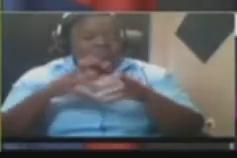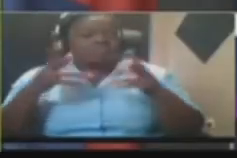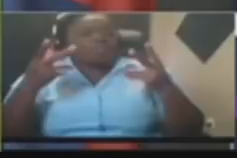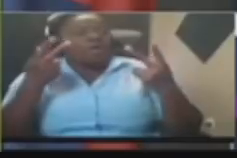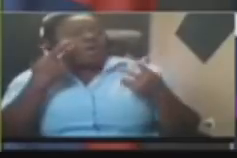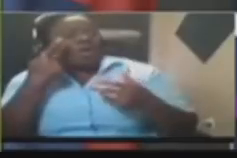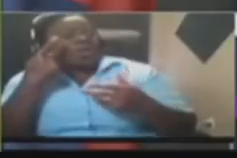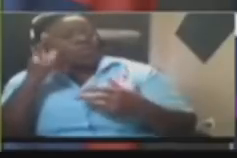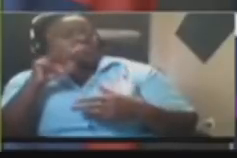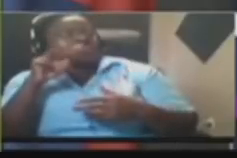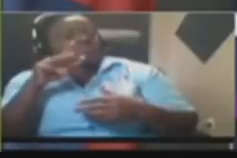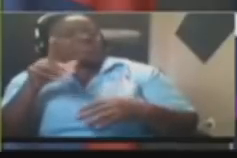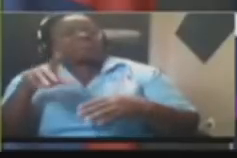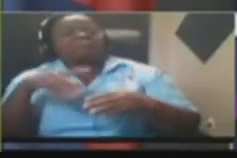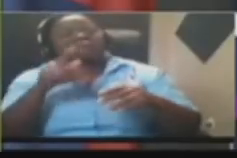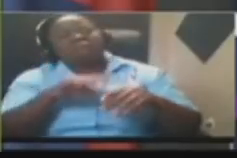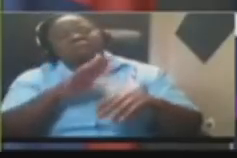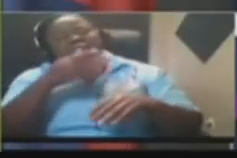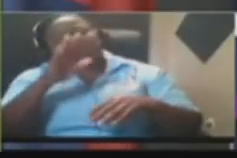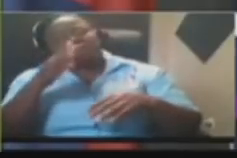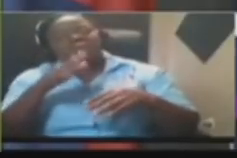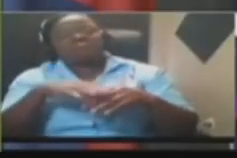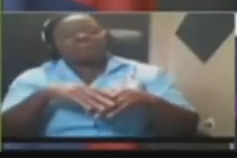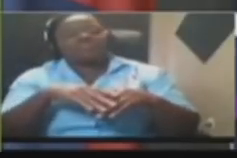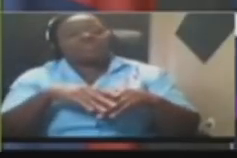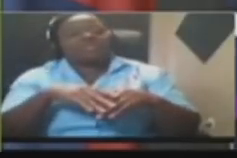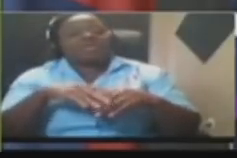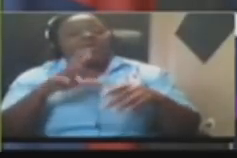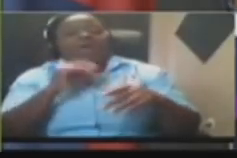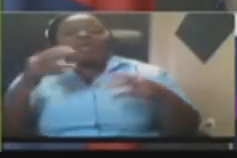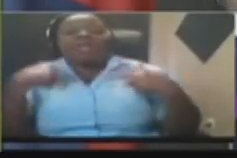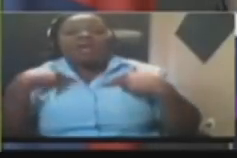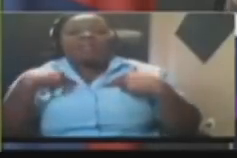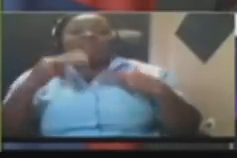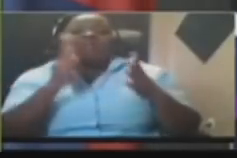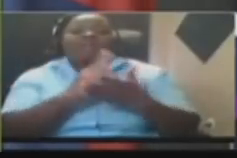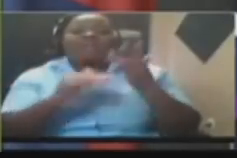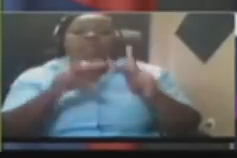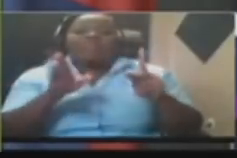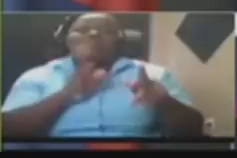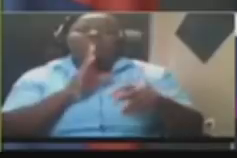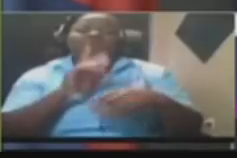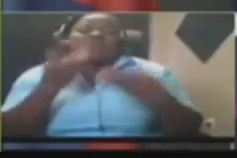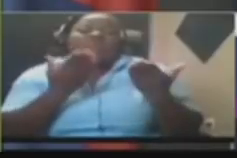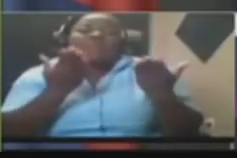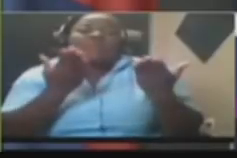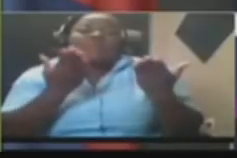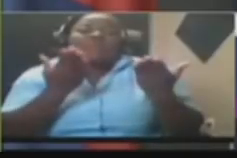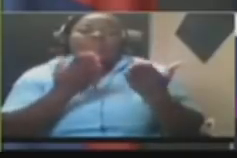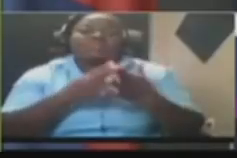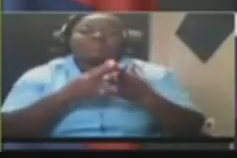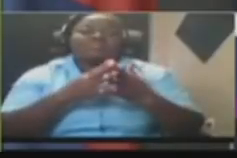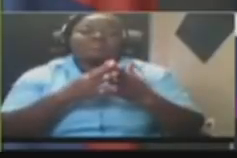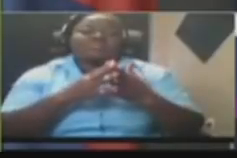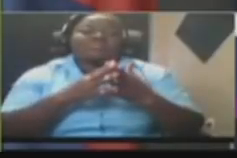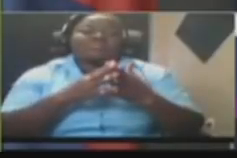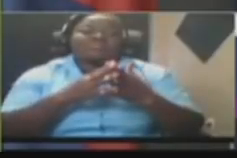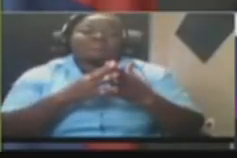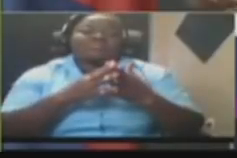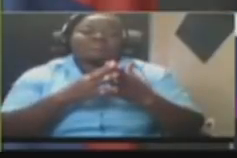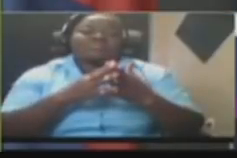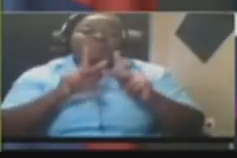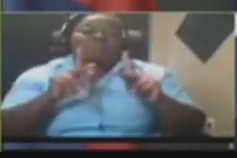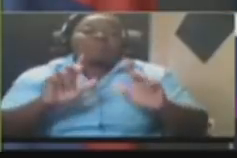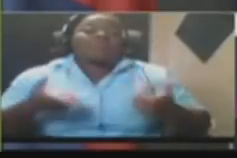and there's a running commentary that, because comes from people who live on Facebook and